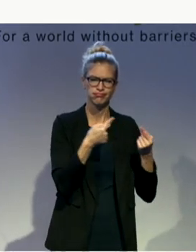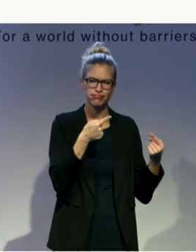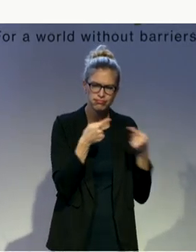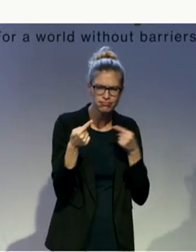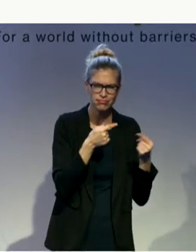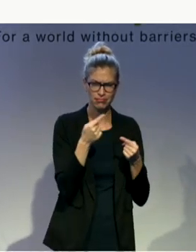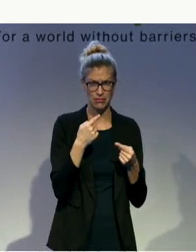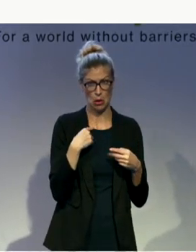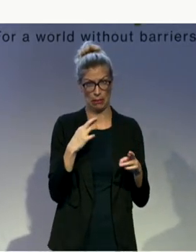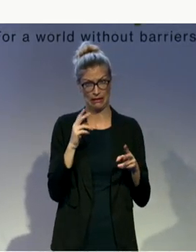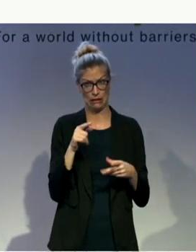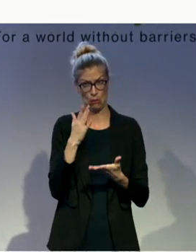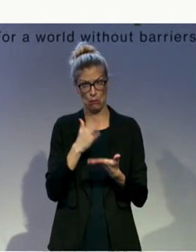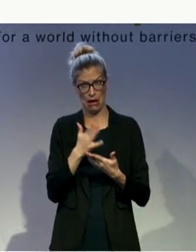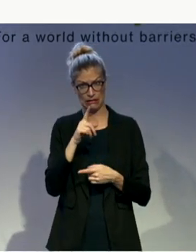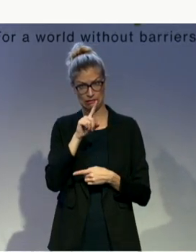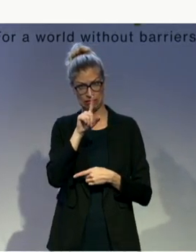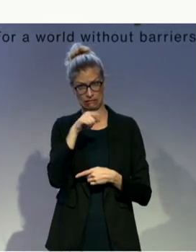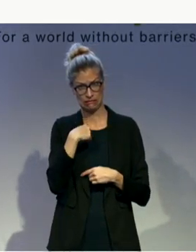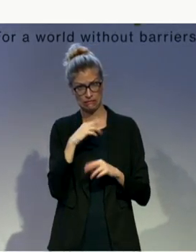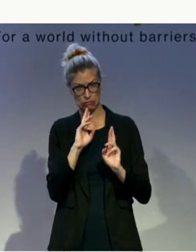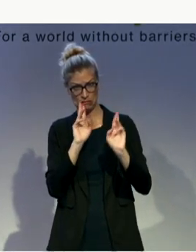that sense.